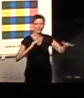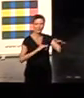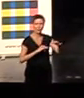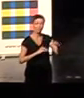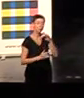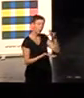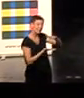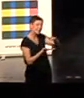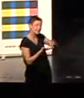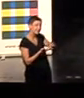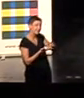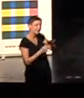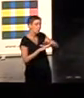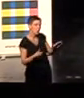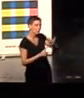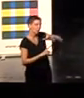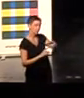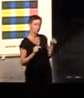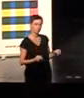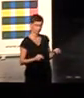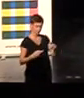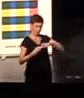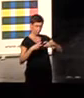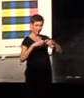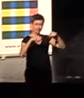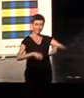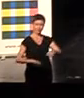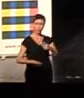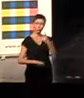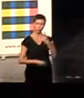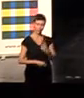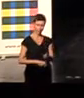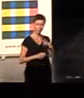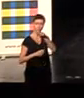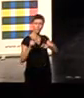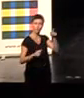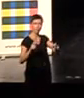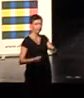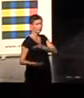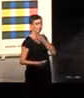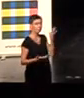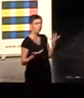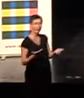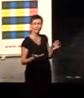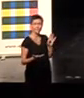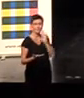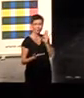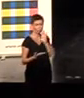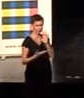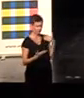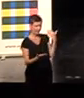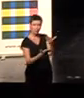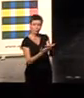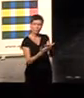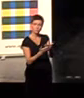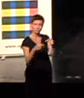not a country hier in brussels to terms of de population death note heeft belga belgian references hier